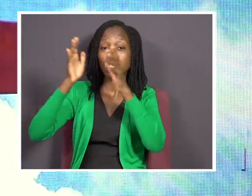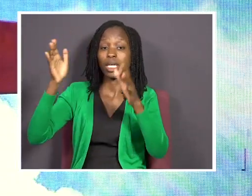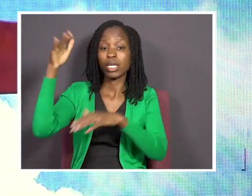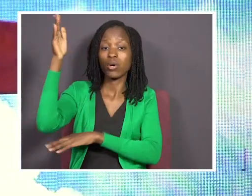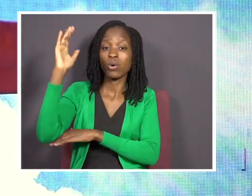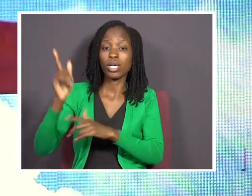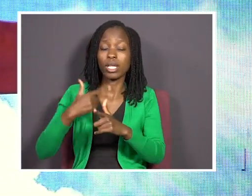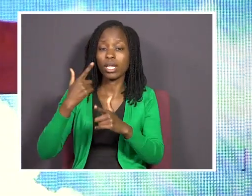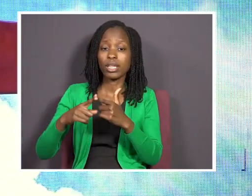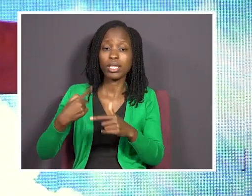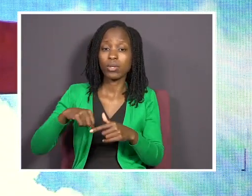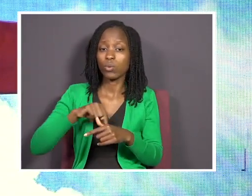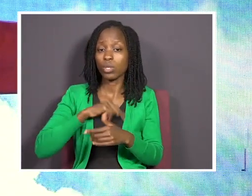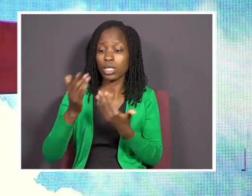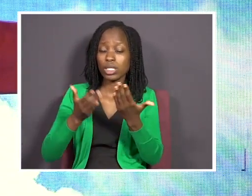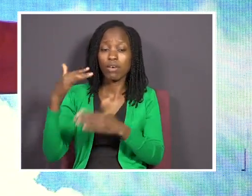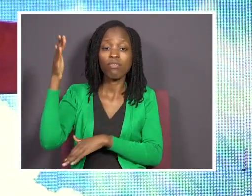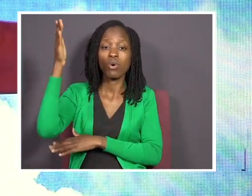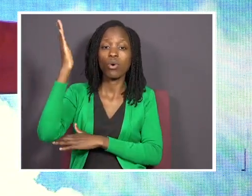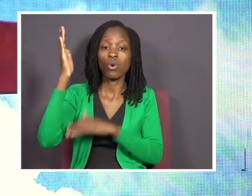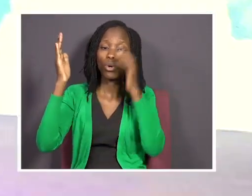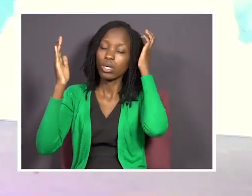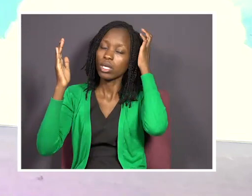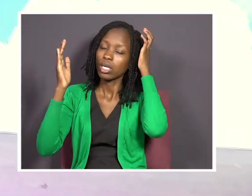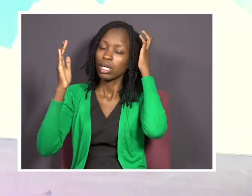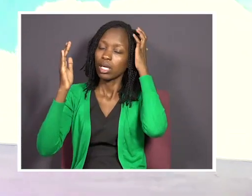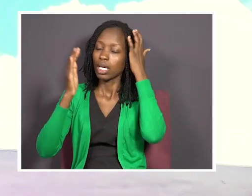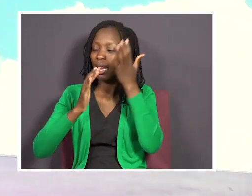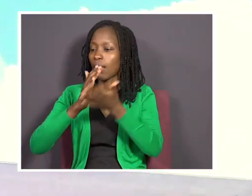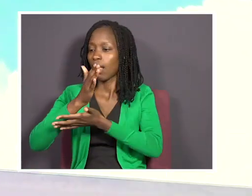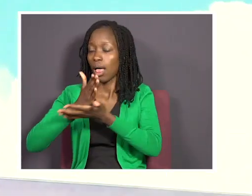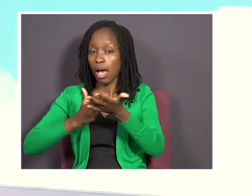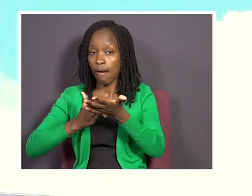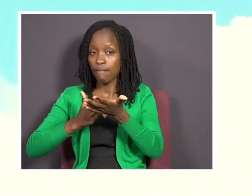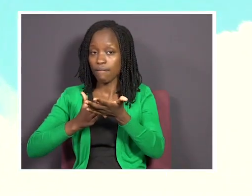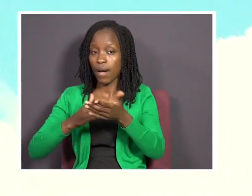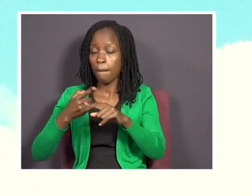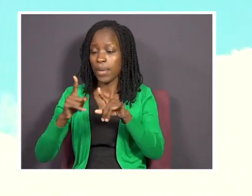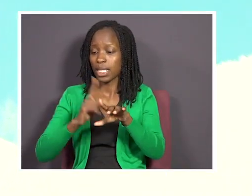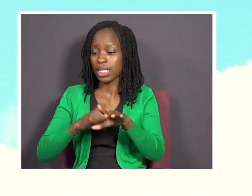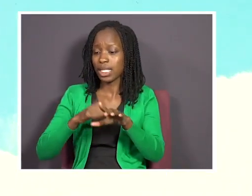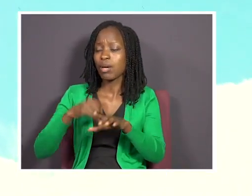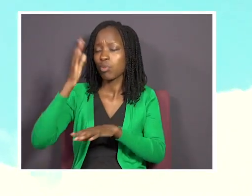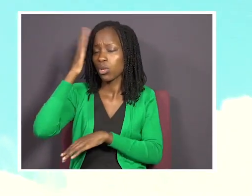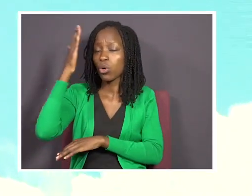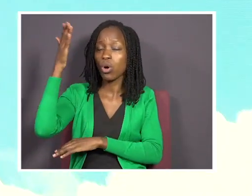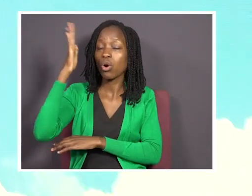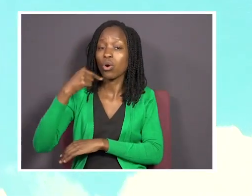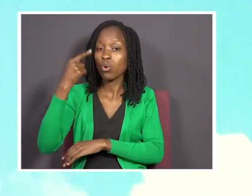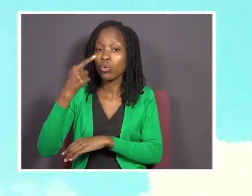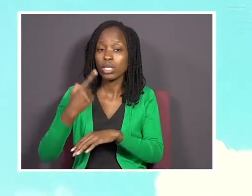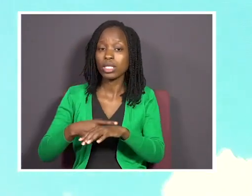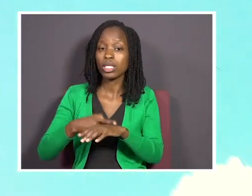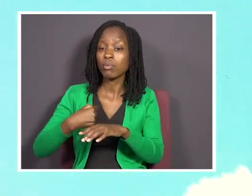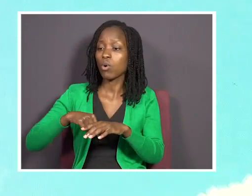great God, we are likely to serve God in a mediocre manner. But when we recognize who He is, when